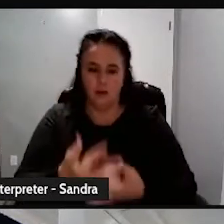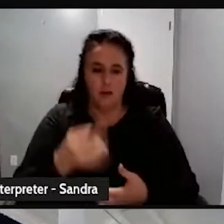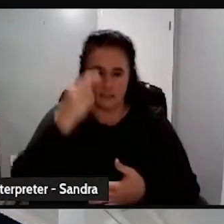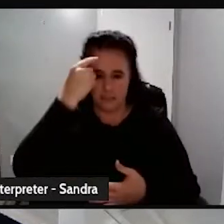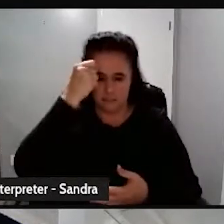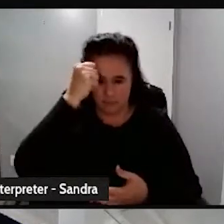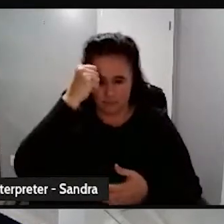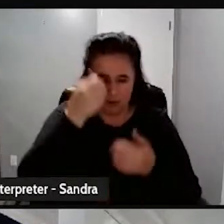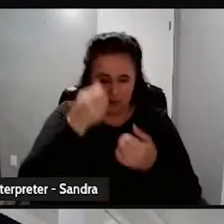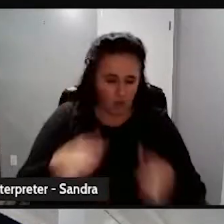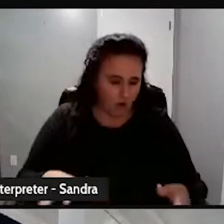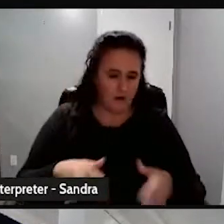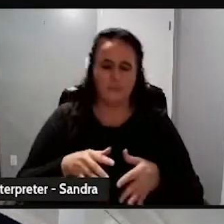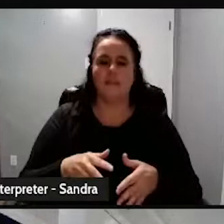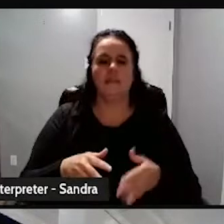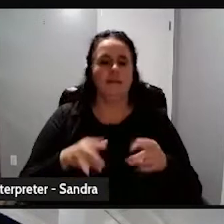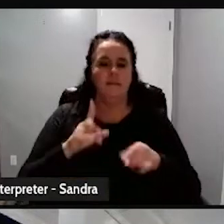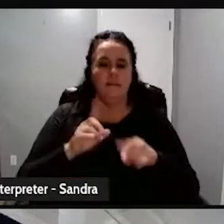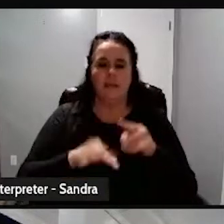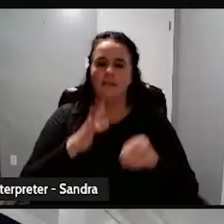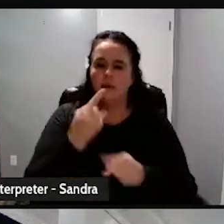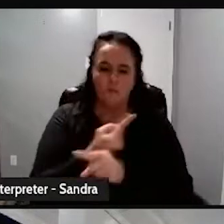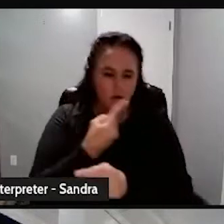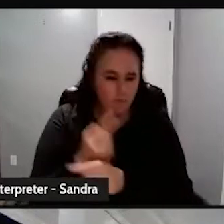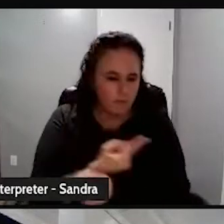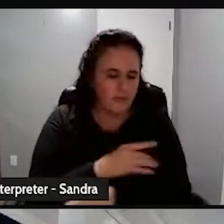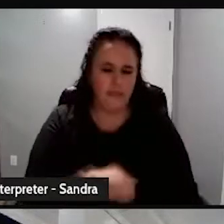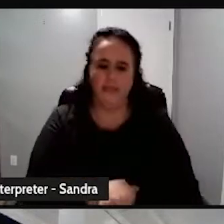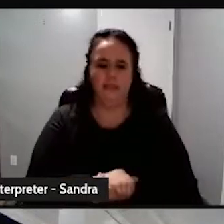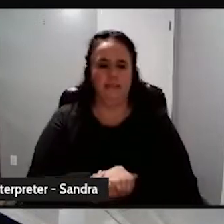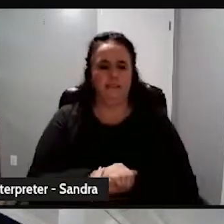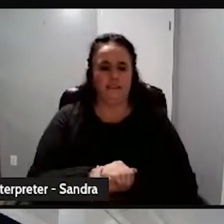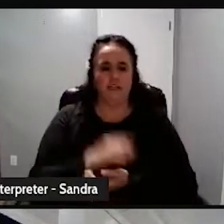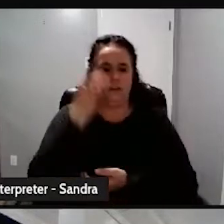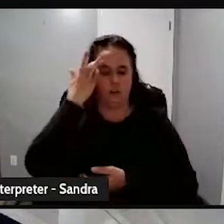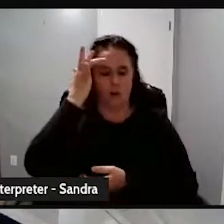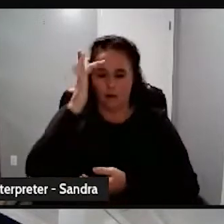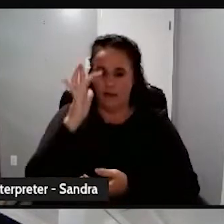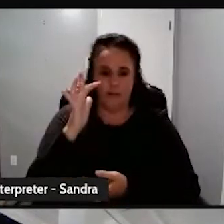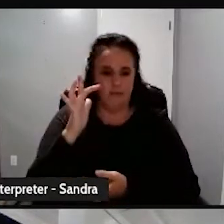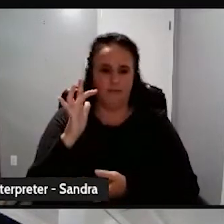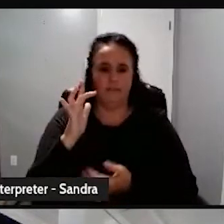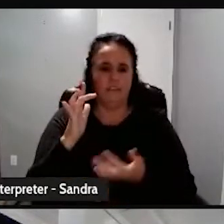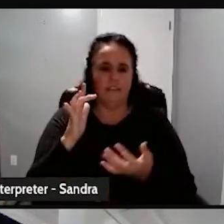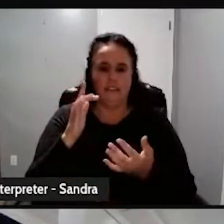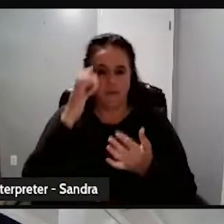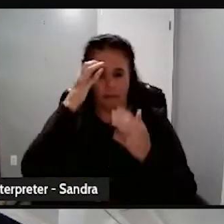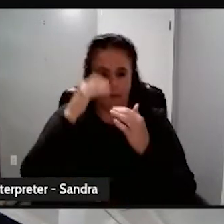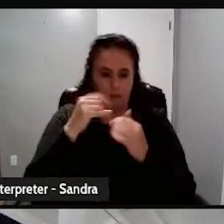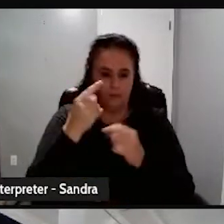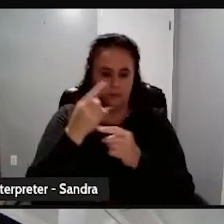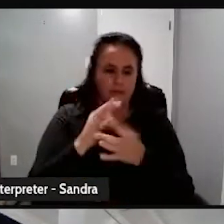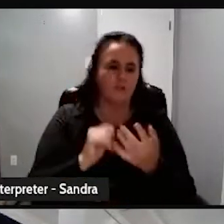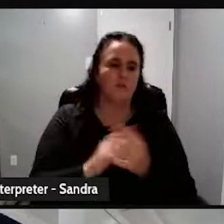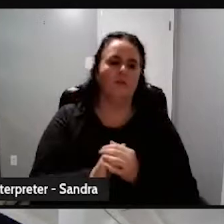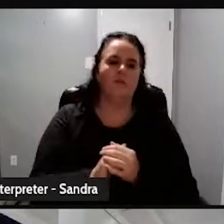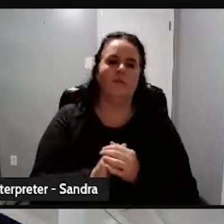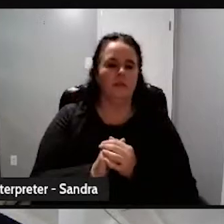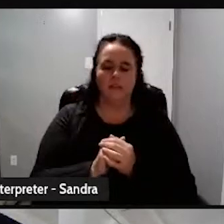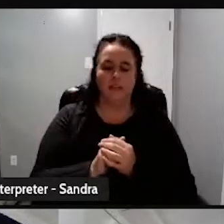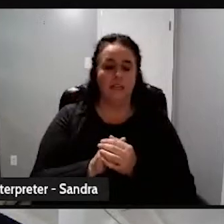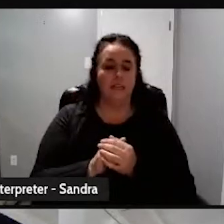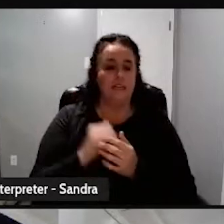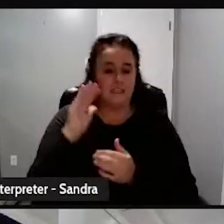impairment, confusion, and other cognitive symptoms. Seeing little people walking and wheeling through a maze of